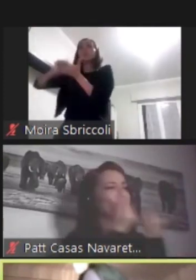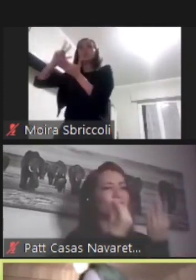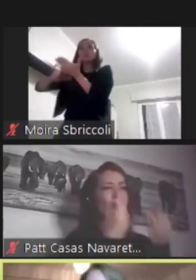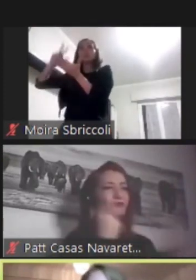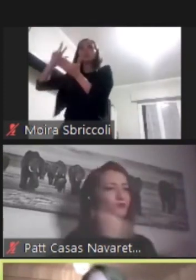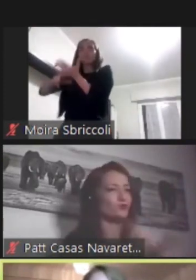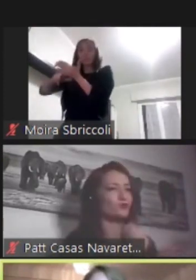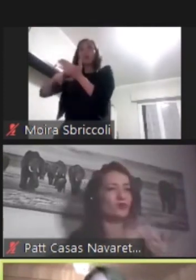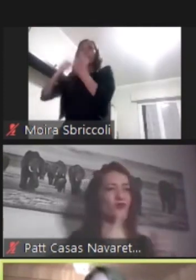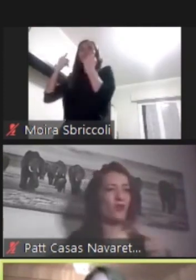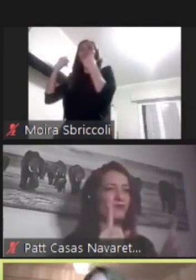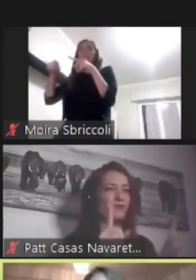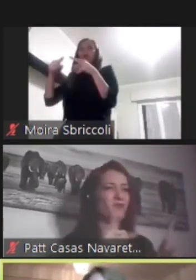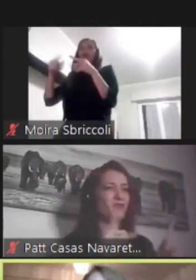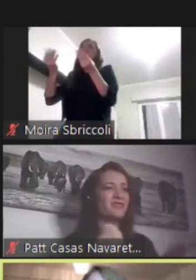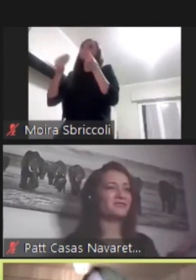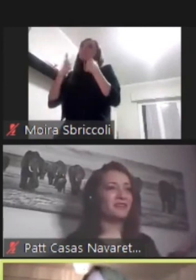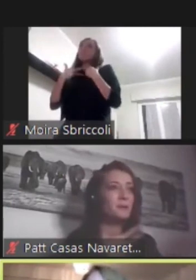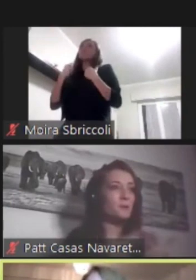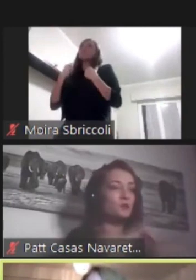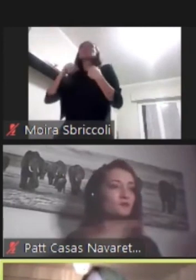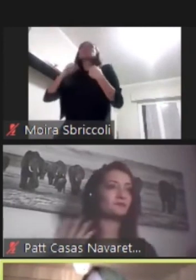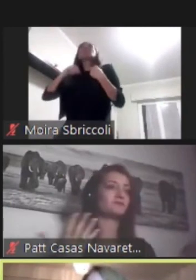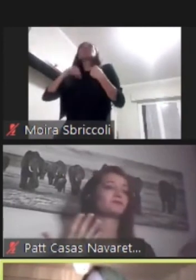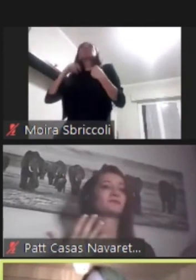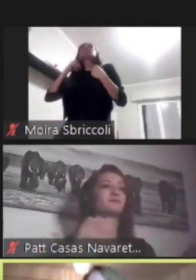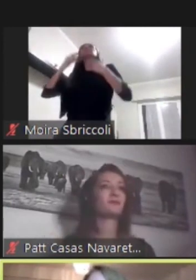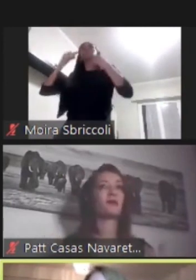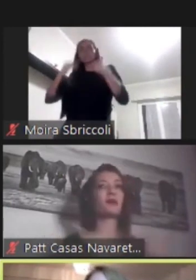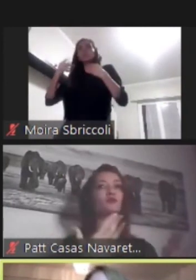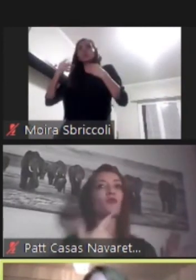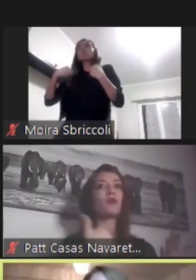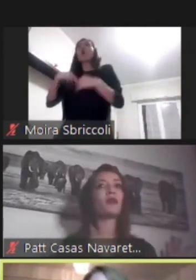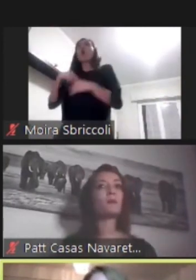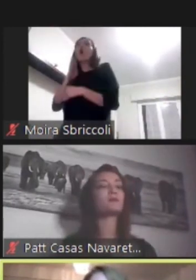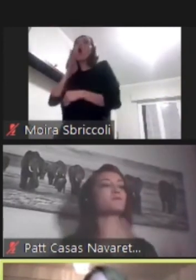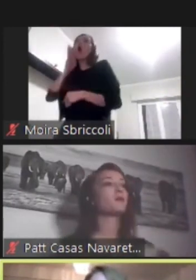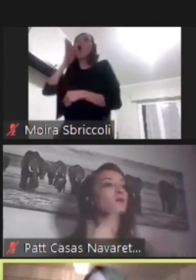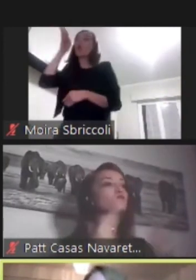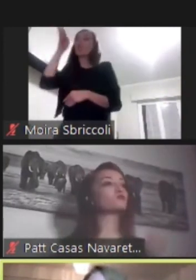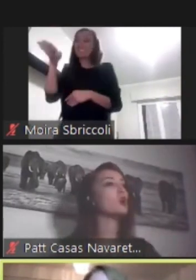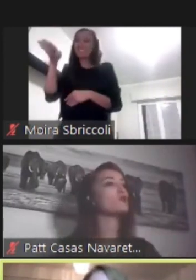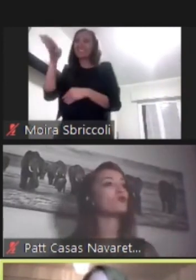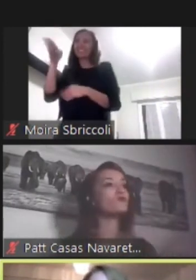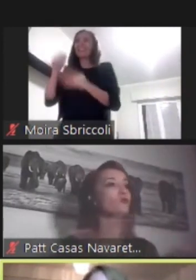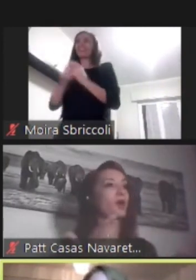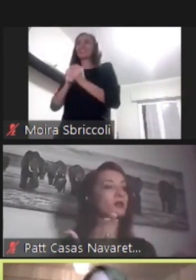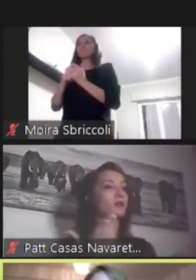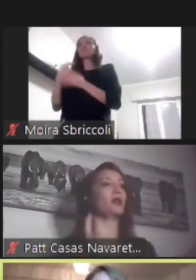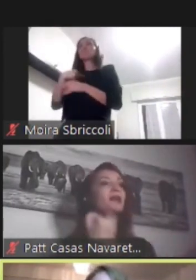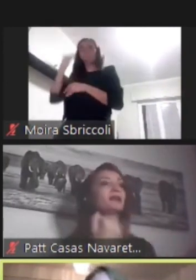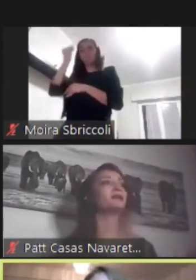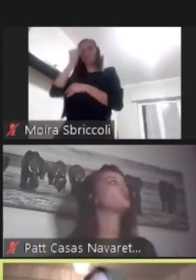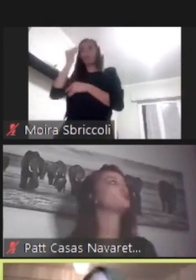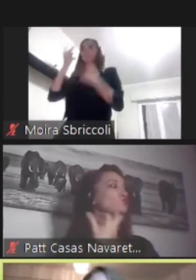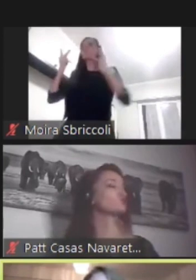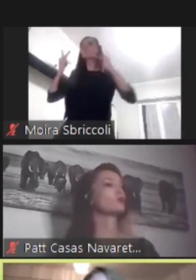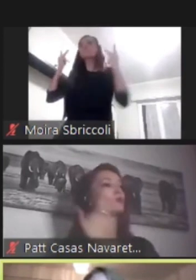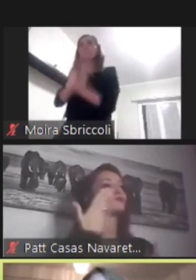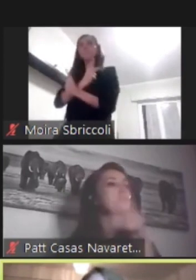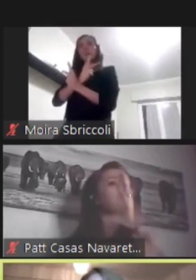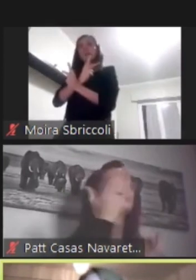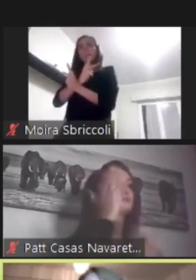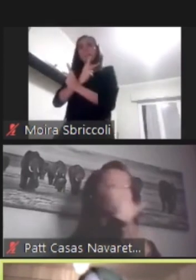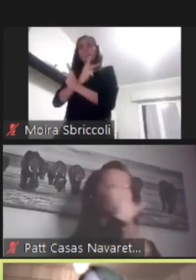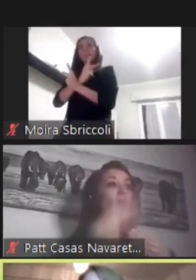recommend them. So I truly believe these are the safest, most effective